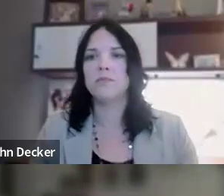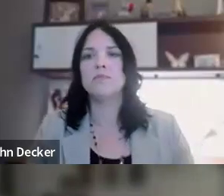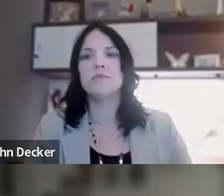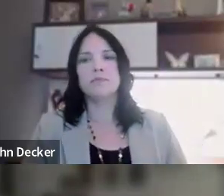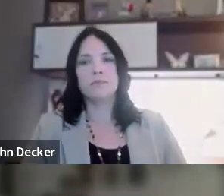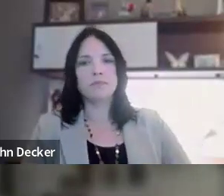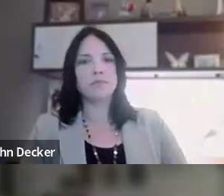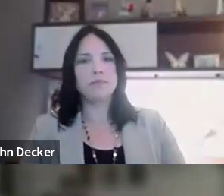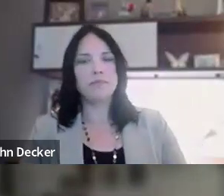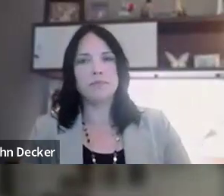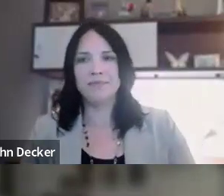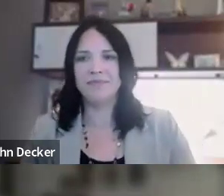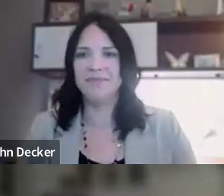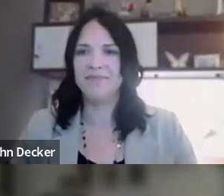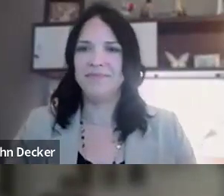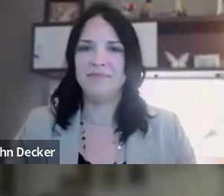individually.